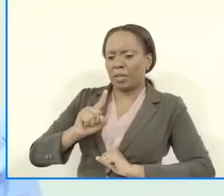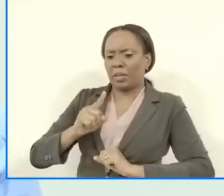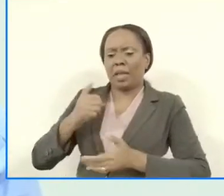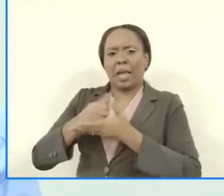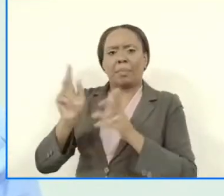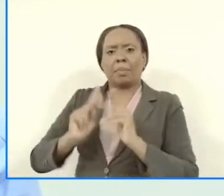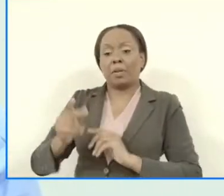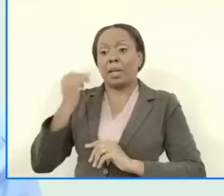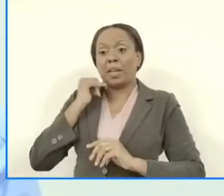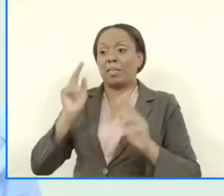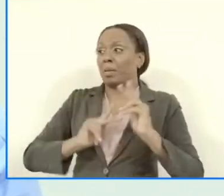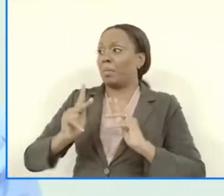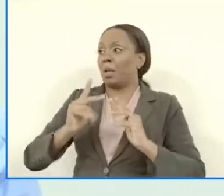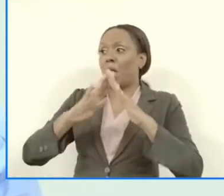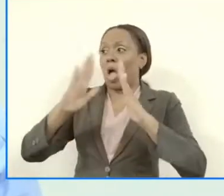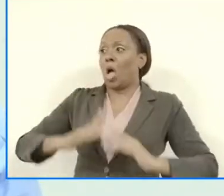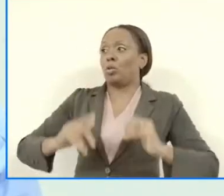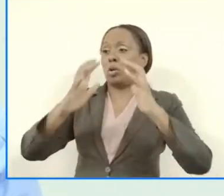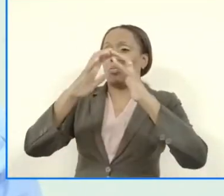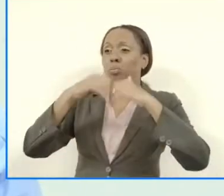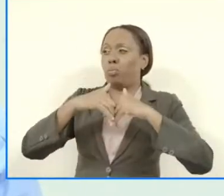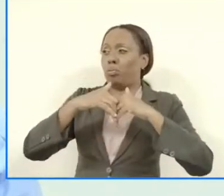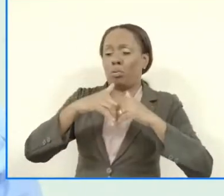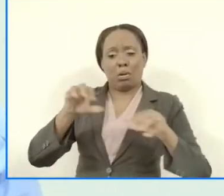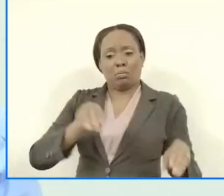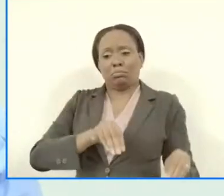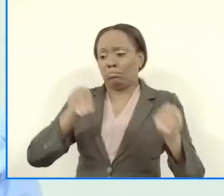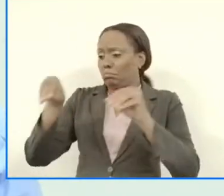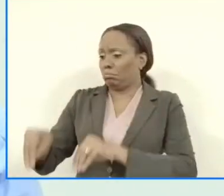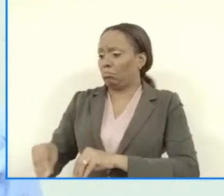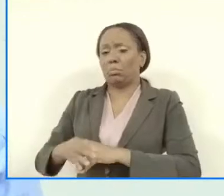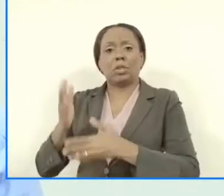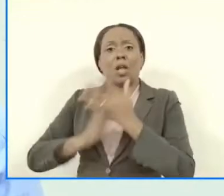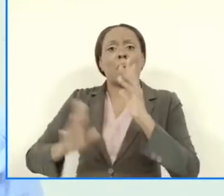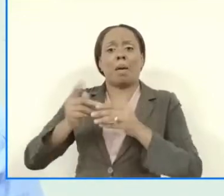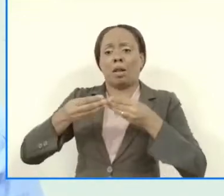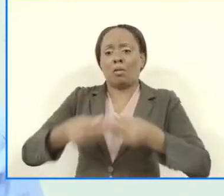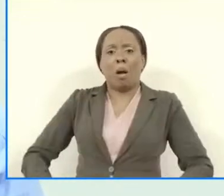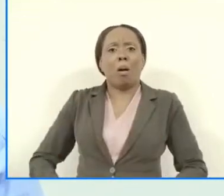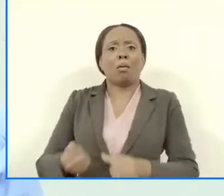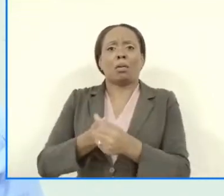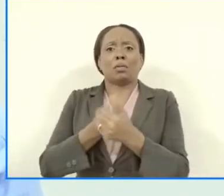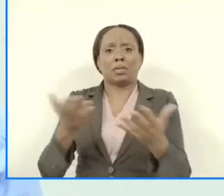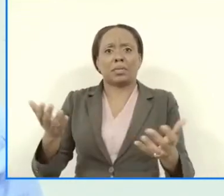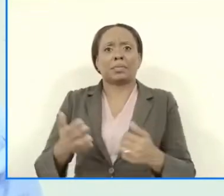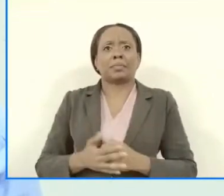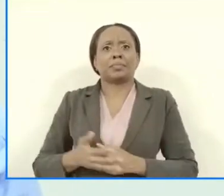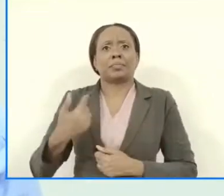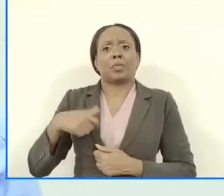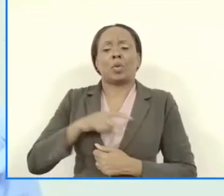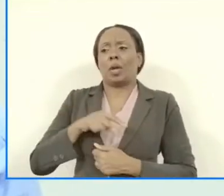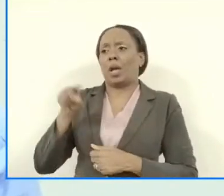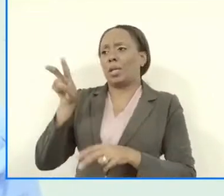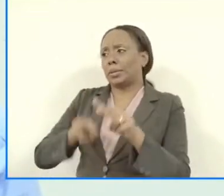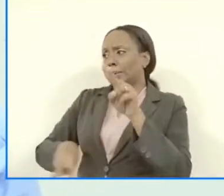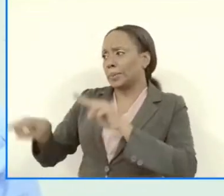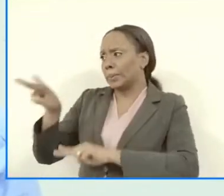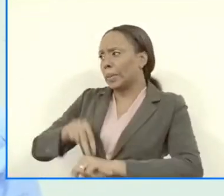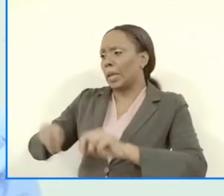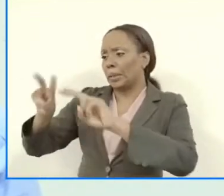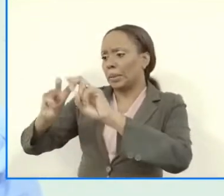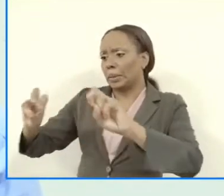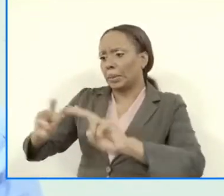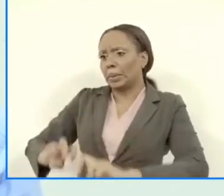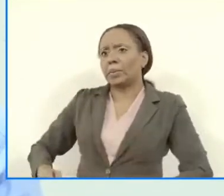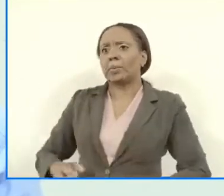whose houses or properties were actually lost. We are doing assessments. Now,